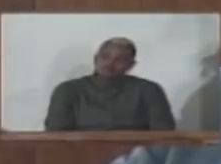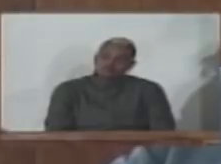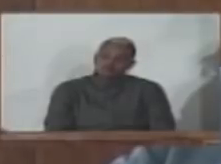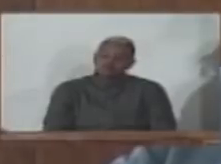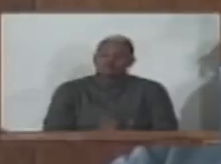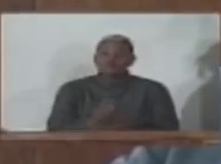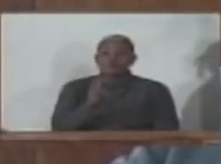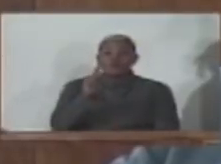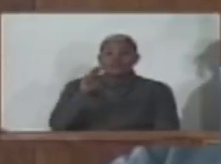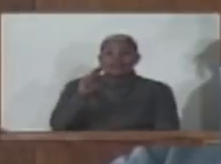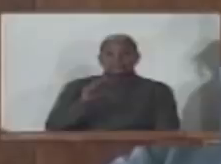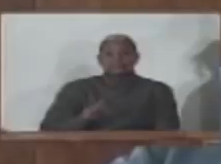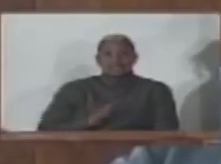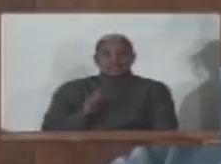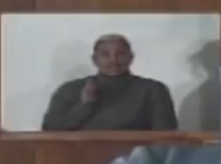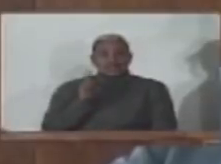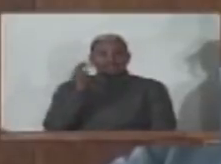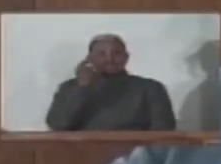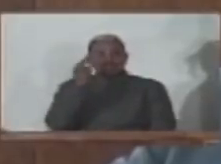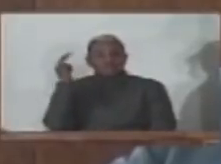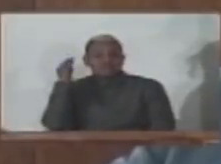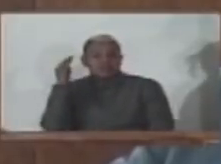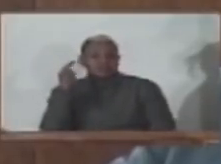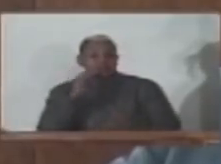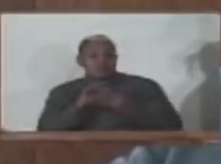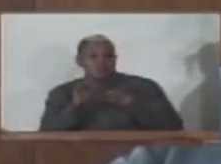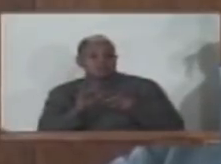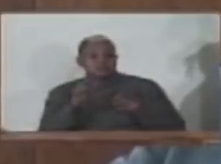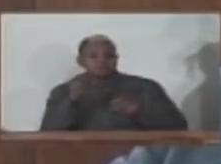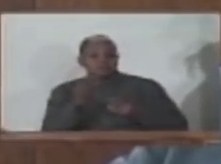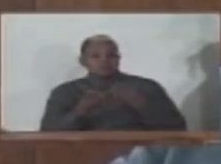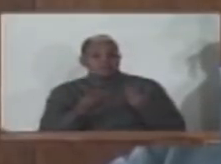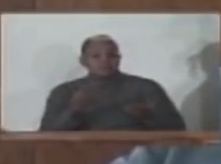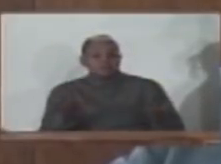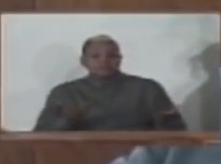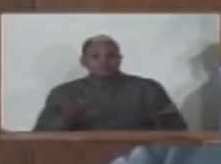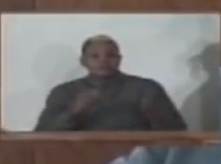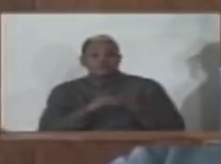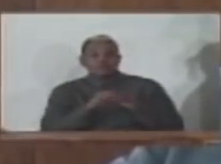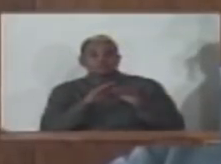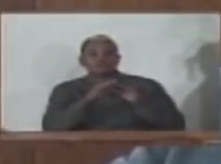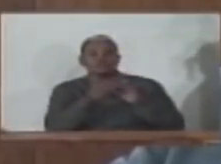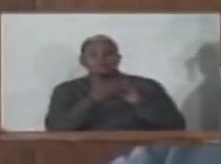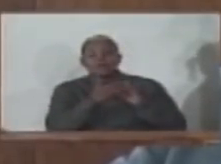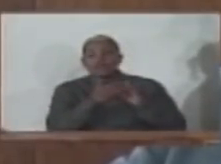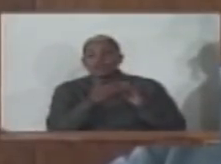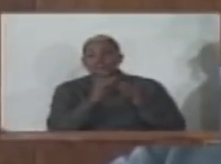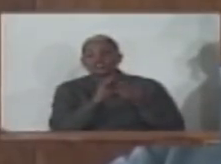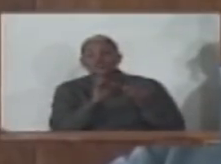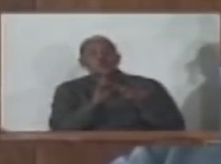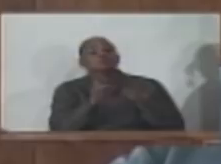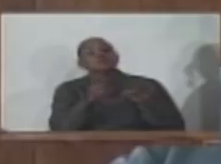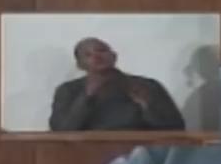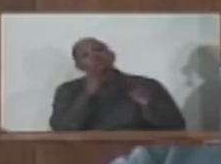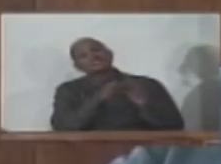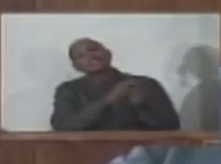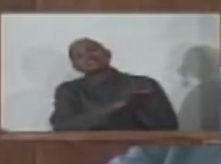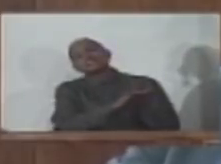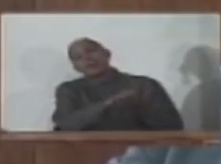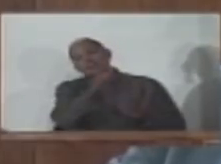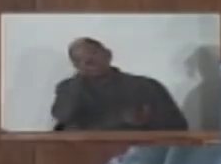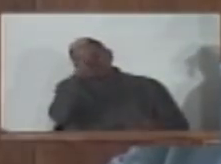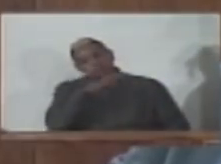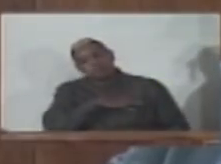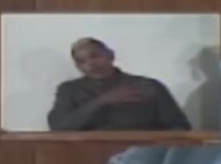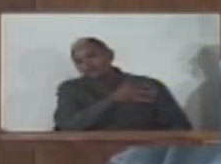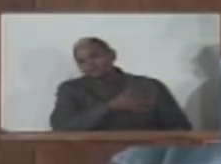that in Jamaican terms, you would describe Ken as a nice man. As a nice